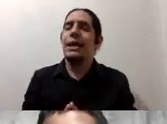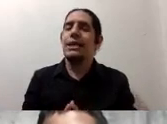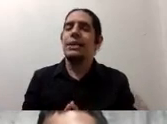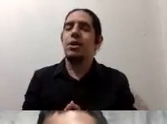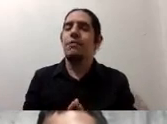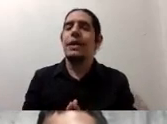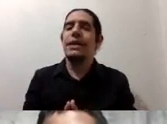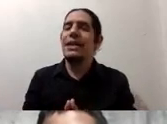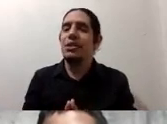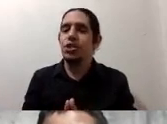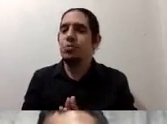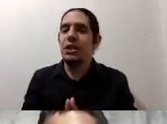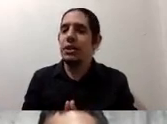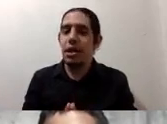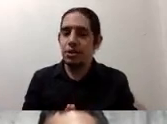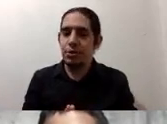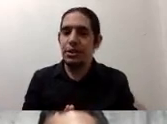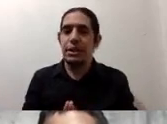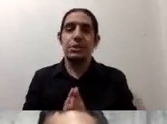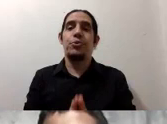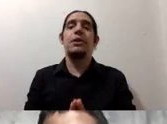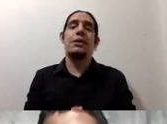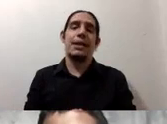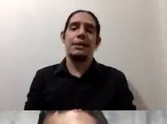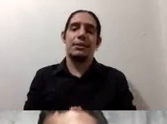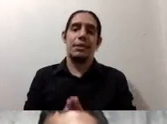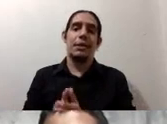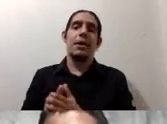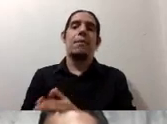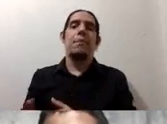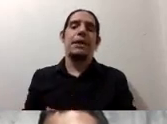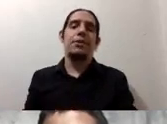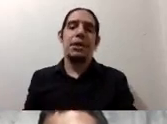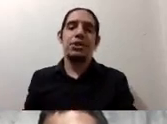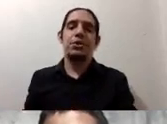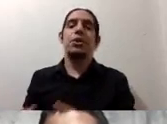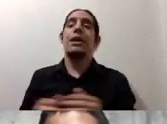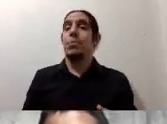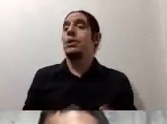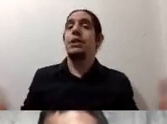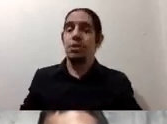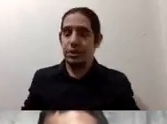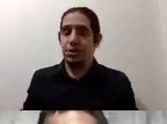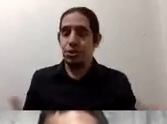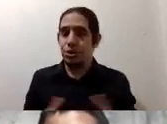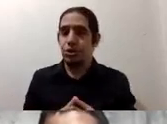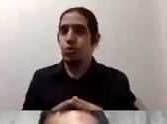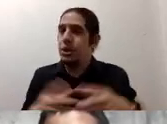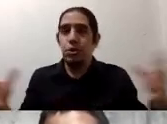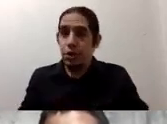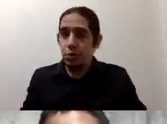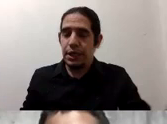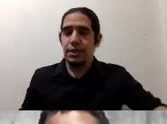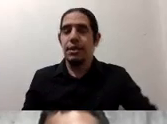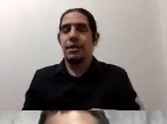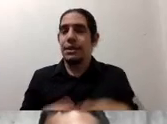spoken dialect of any English-speaking country that is recognized by educational and political institutions. We